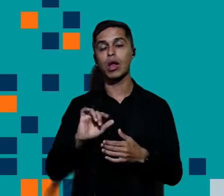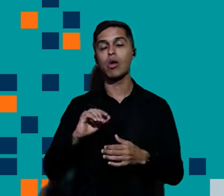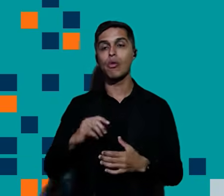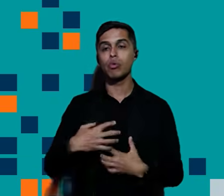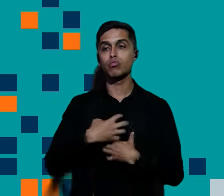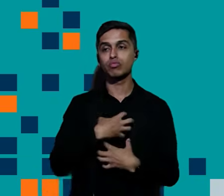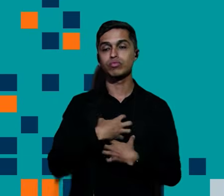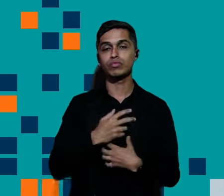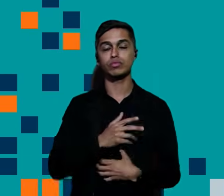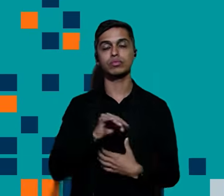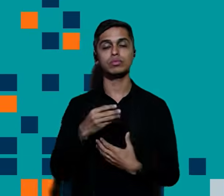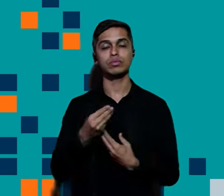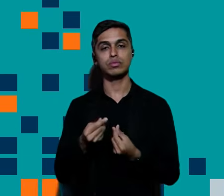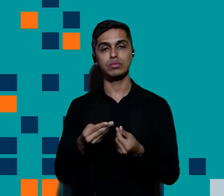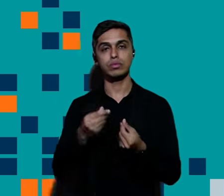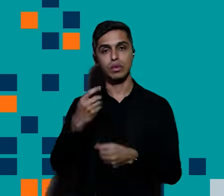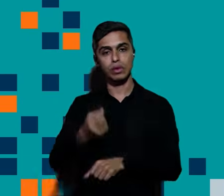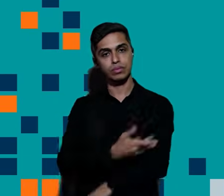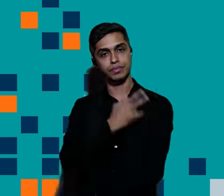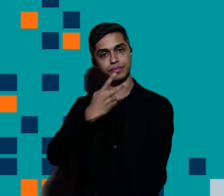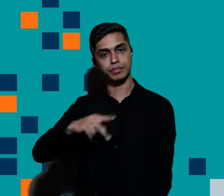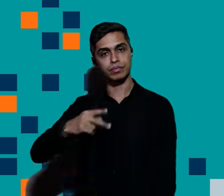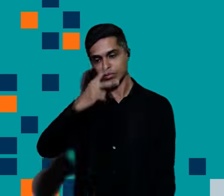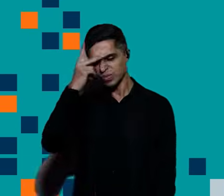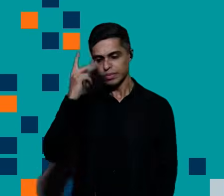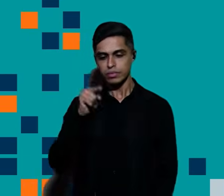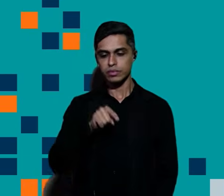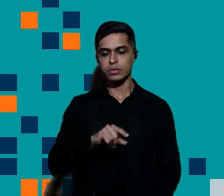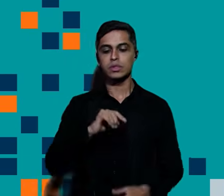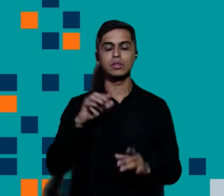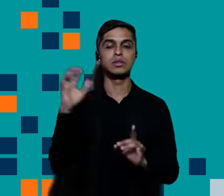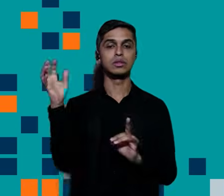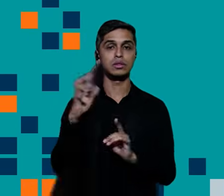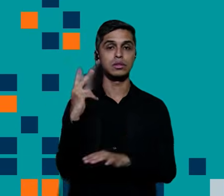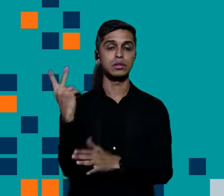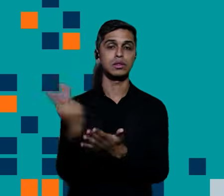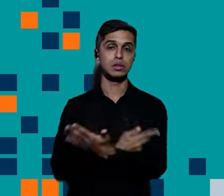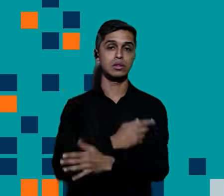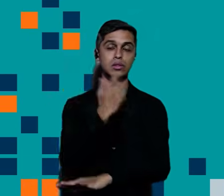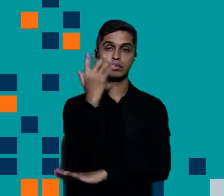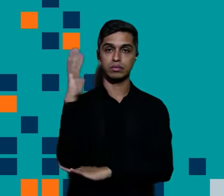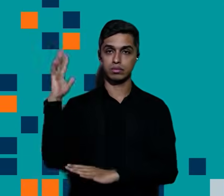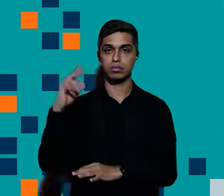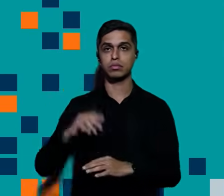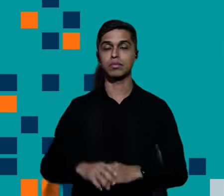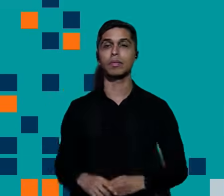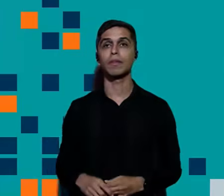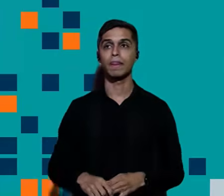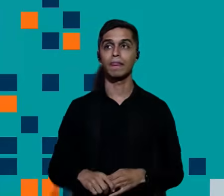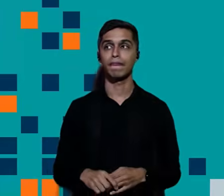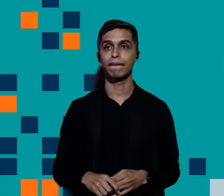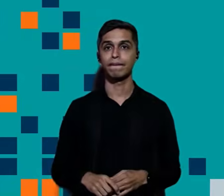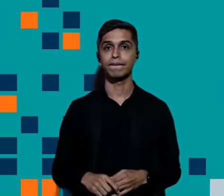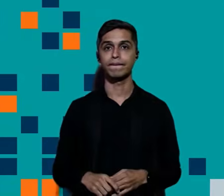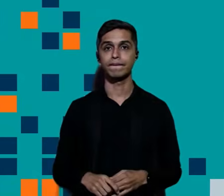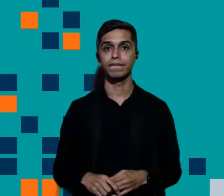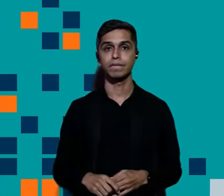conditions that happen in the forest throughout the changing portions and times of the day.